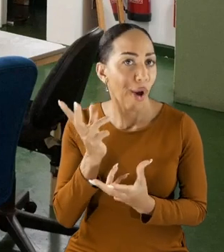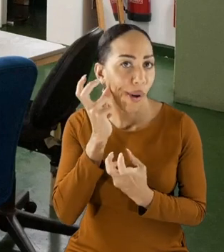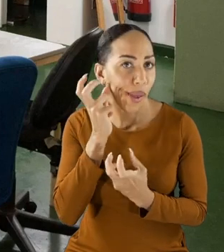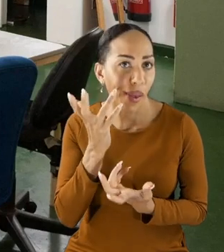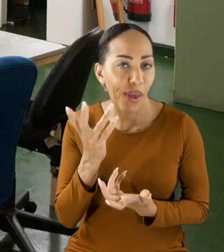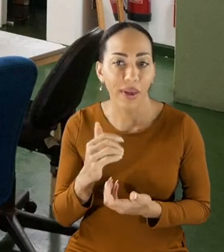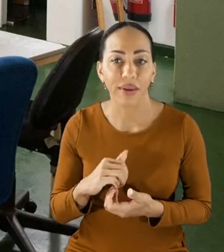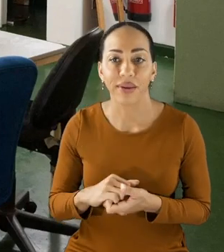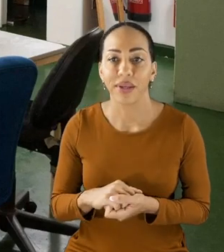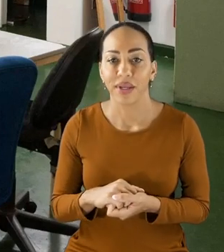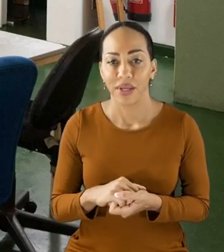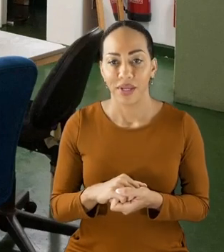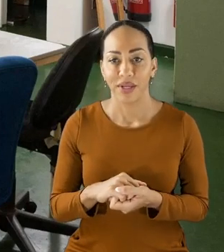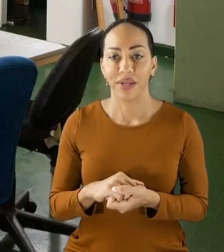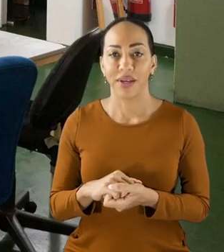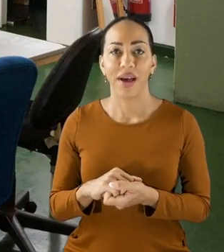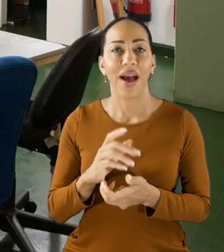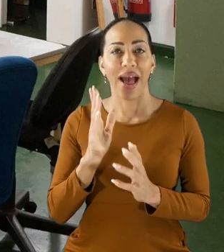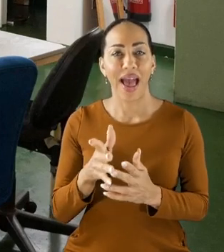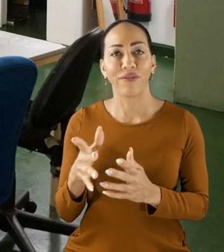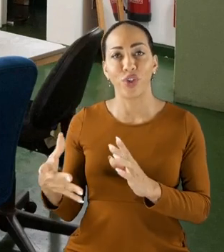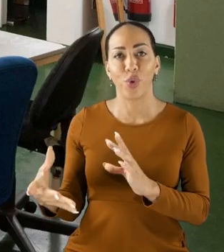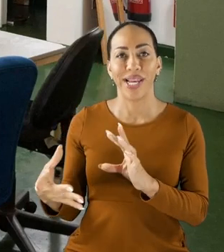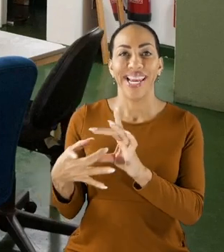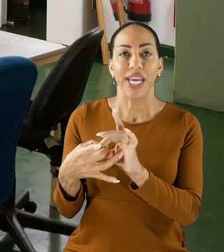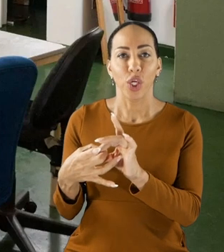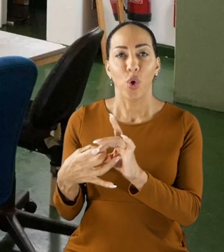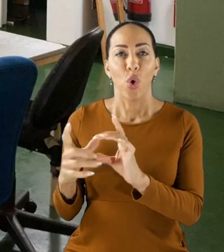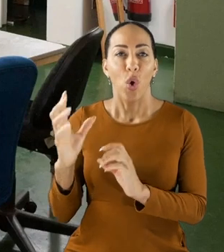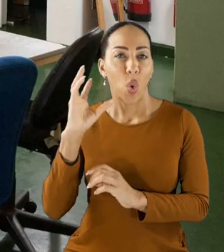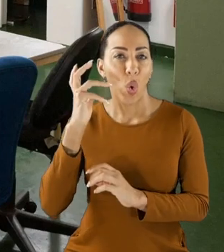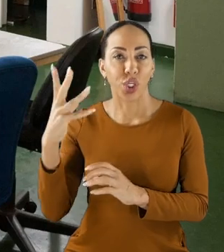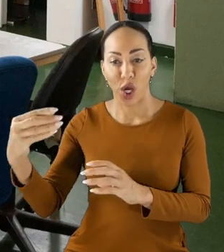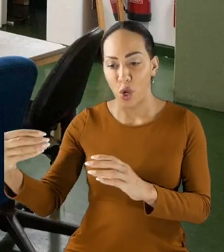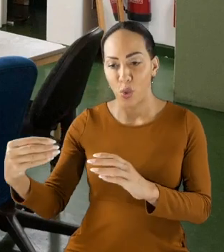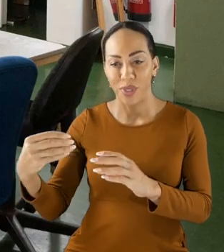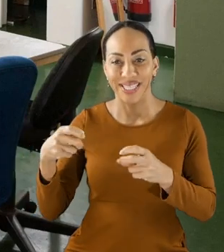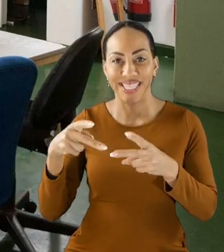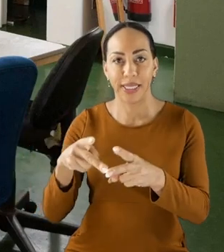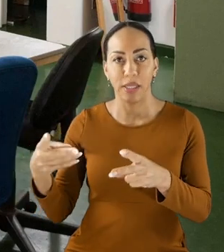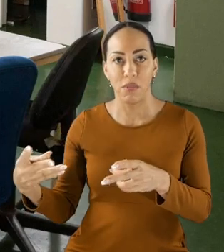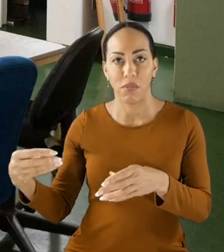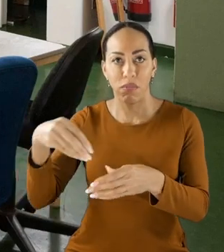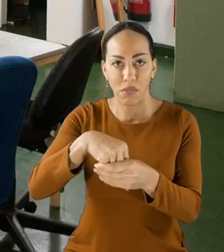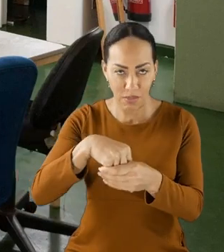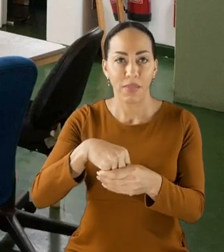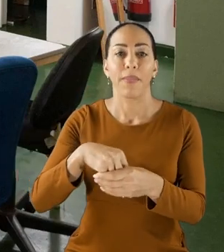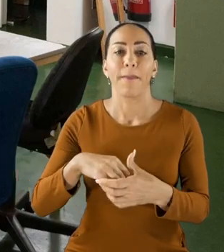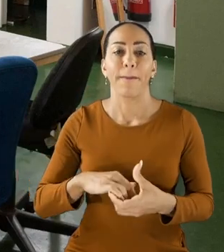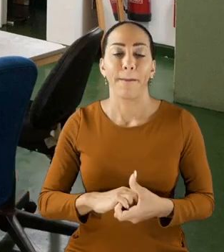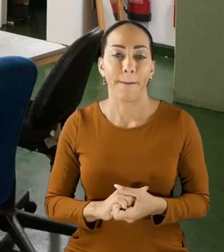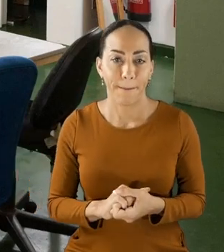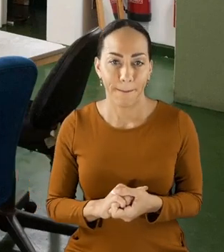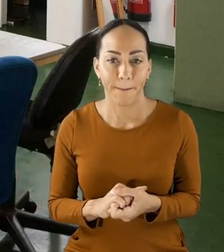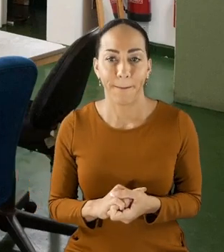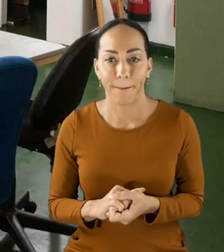Oh, I can't. I tell you what, I can't hear you, Jamie, in this. So I've got to route you into the system again and just place your audio back into the, because